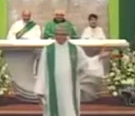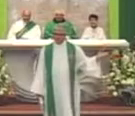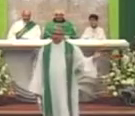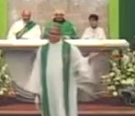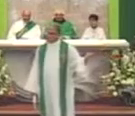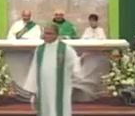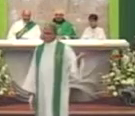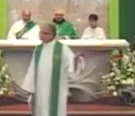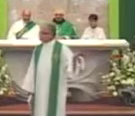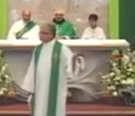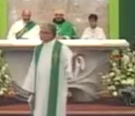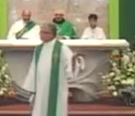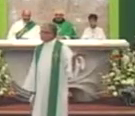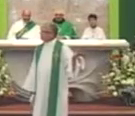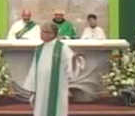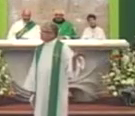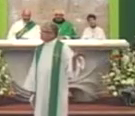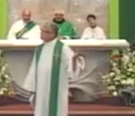okay?